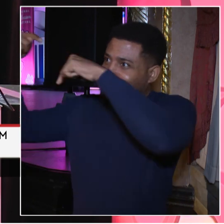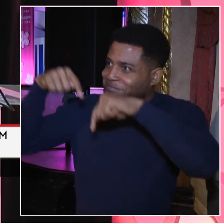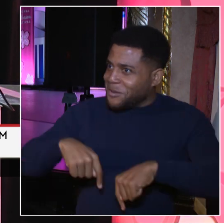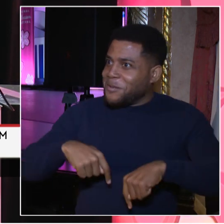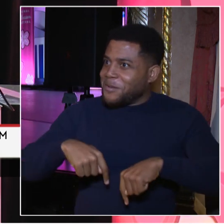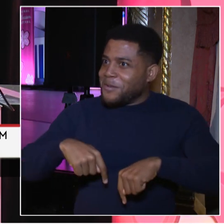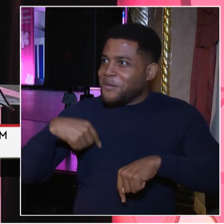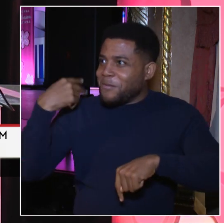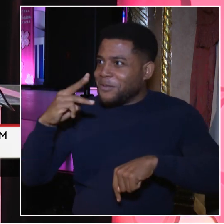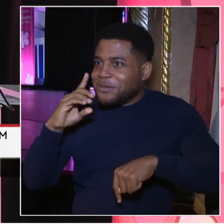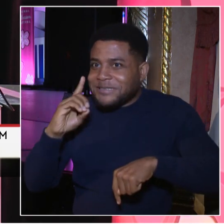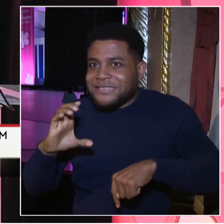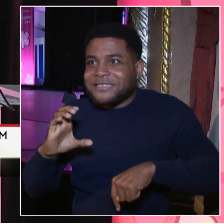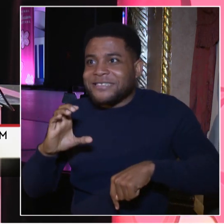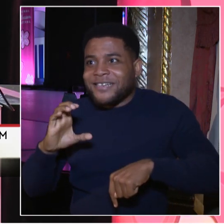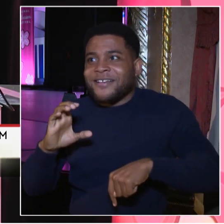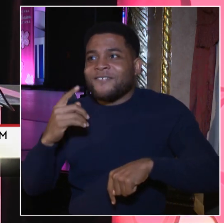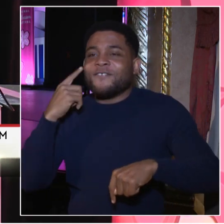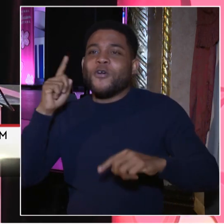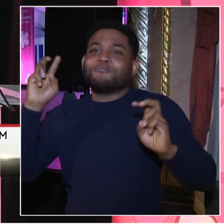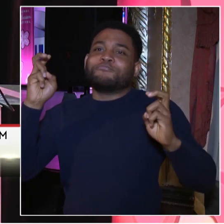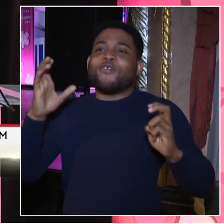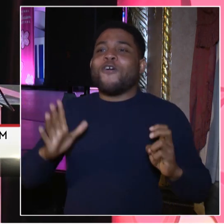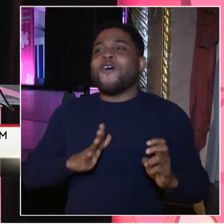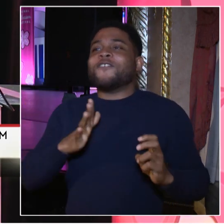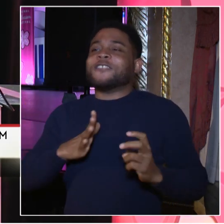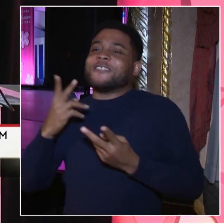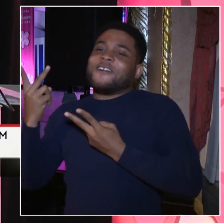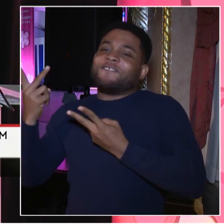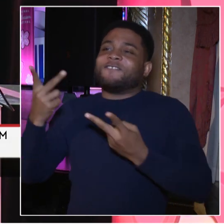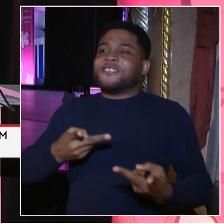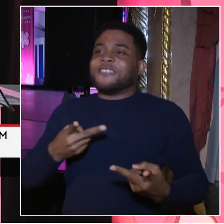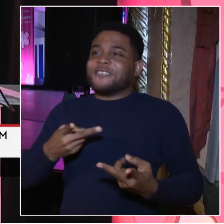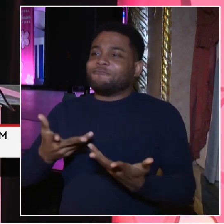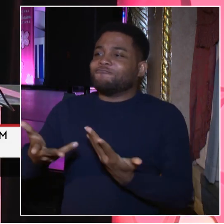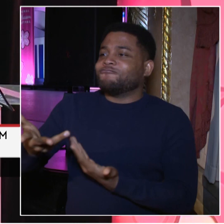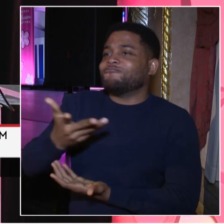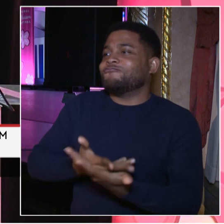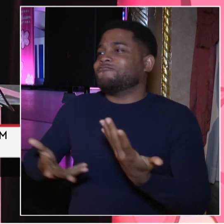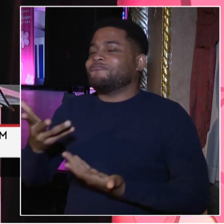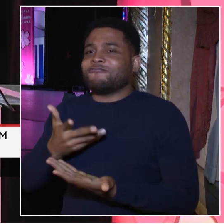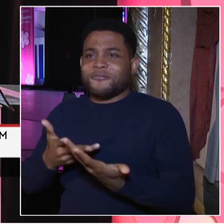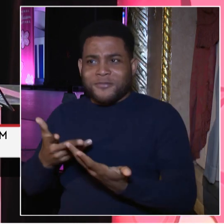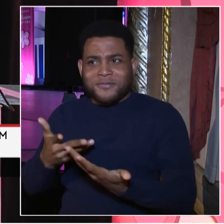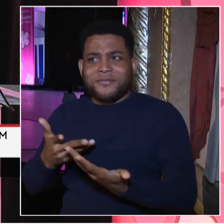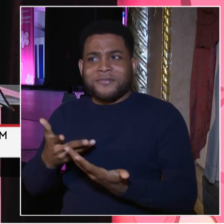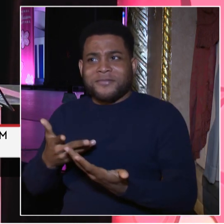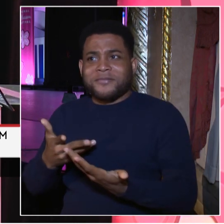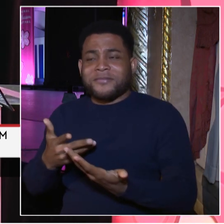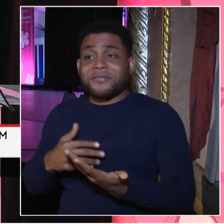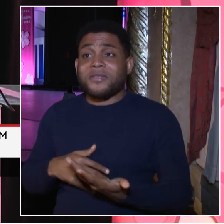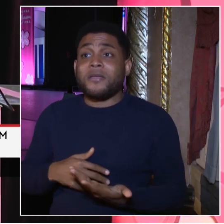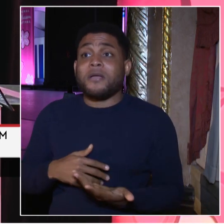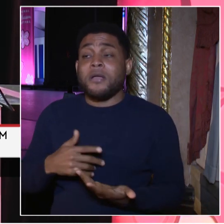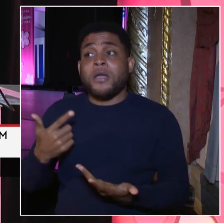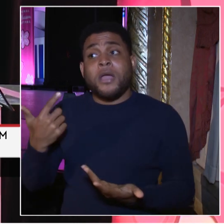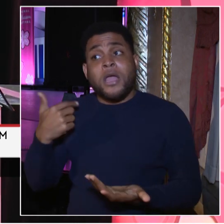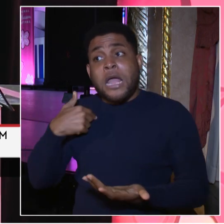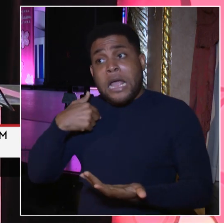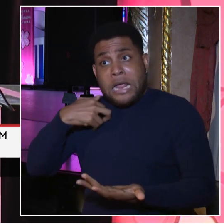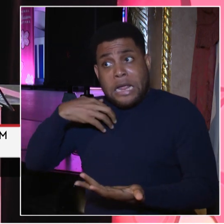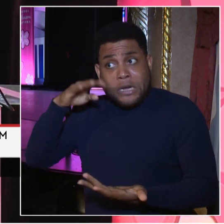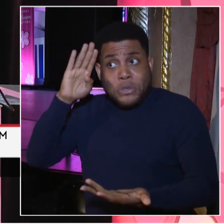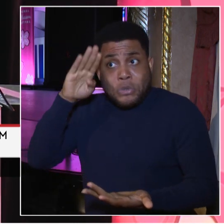D.C. for an official visit to the United States. We also know that the National Cherry Blossom Festival